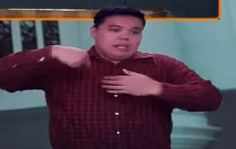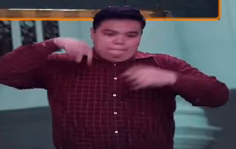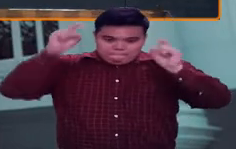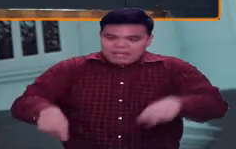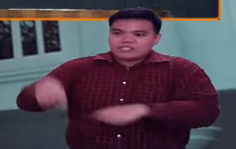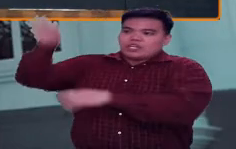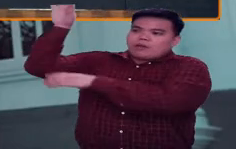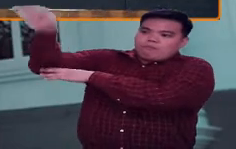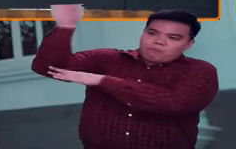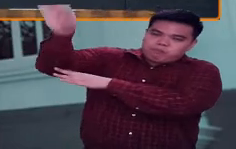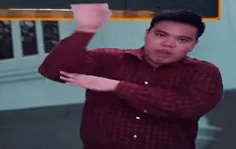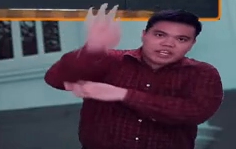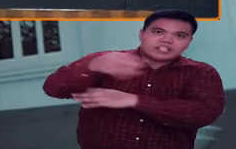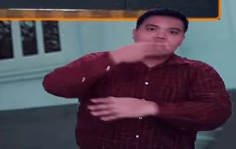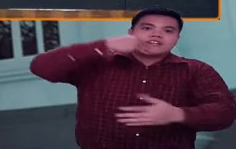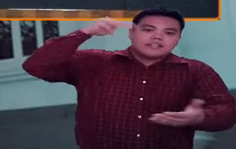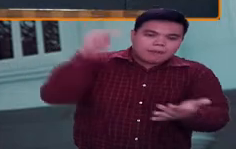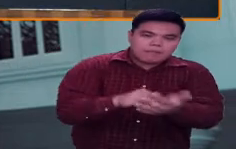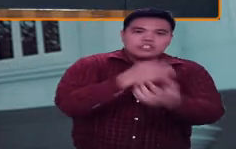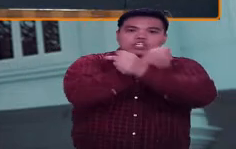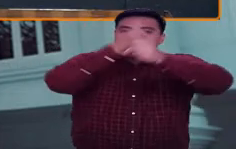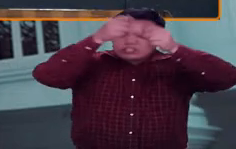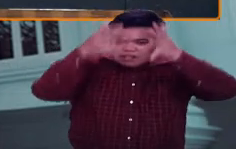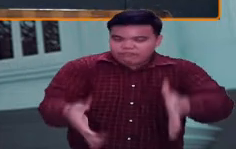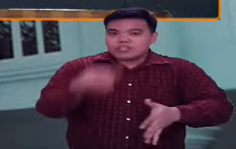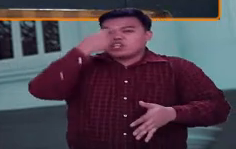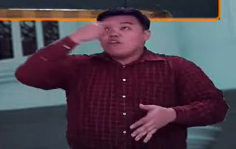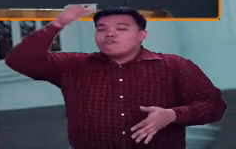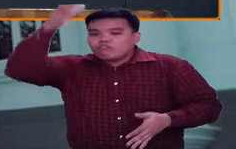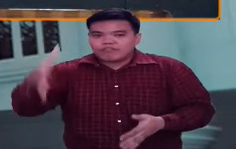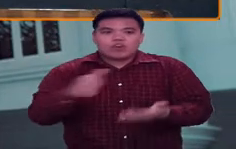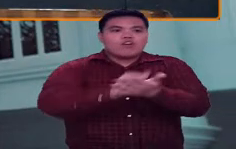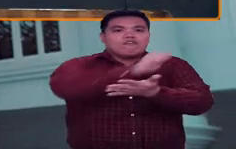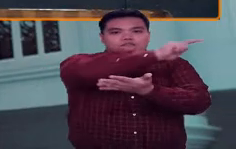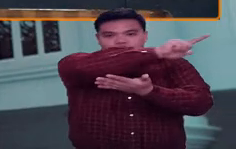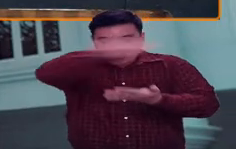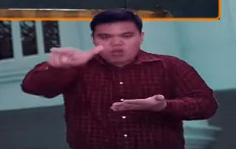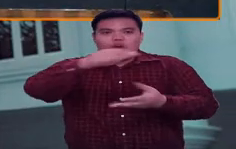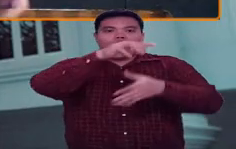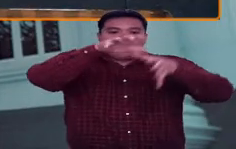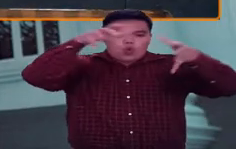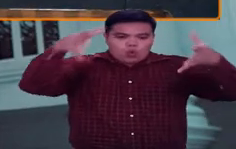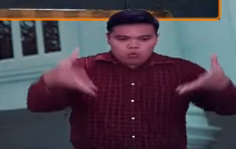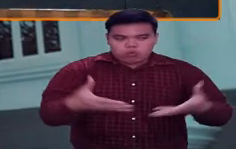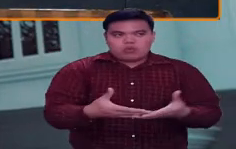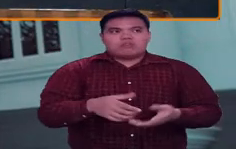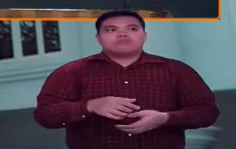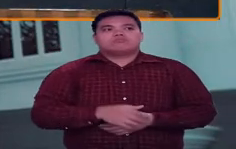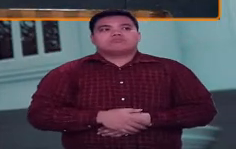declare the message of salvation in Christ to all the world.